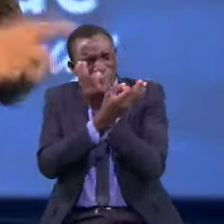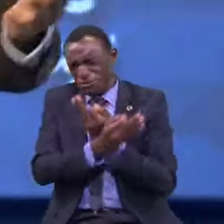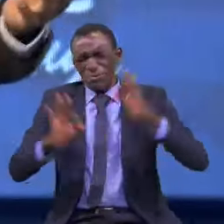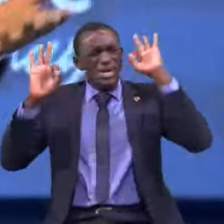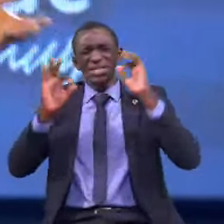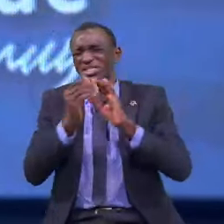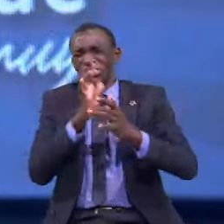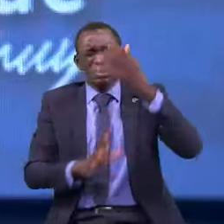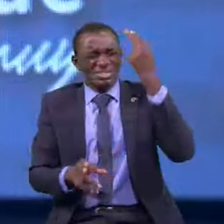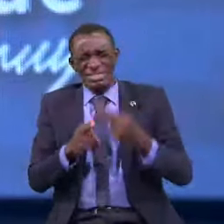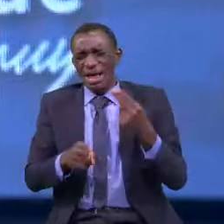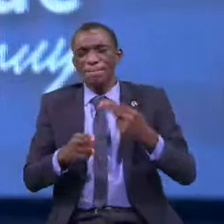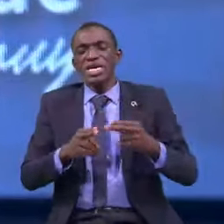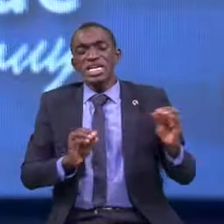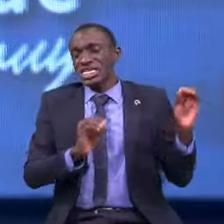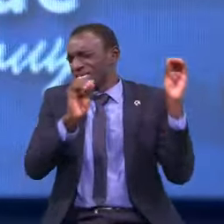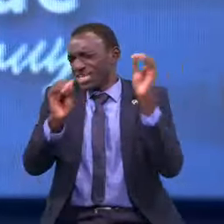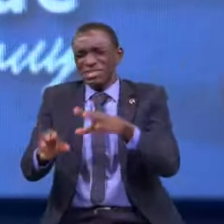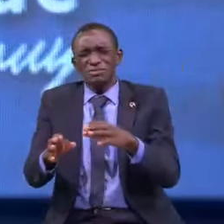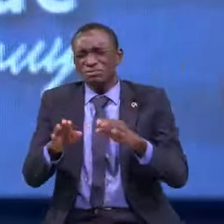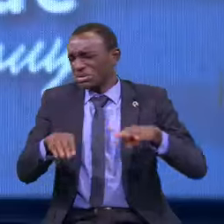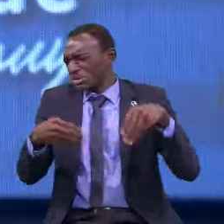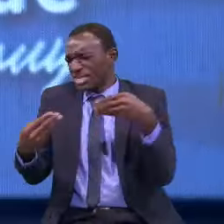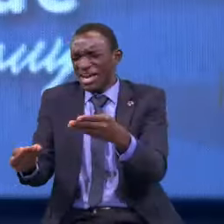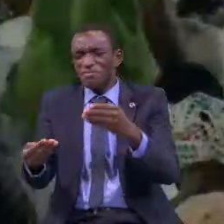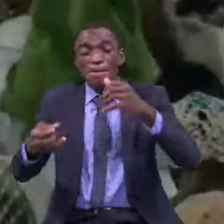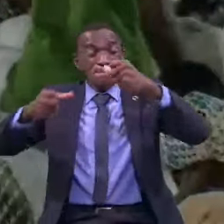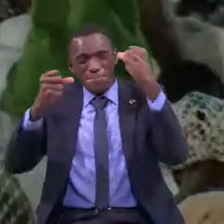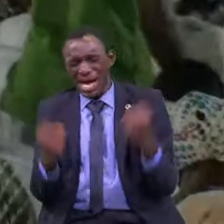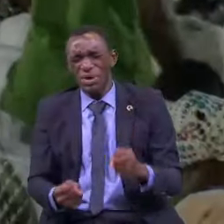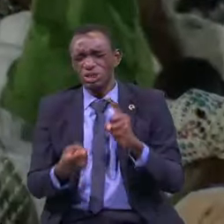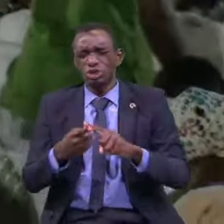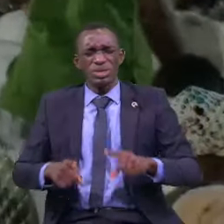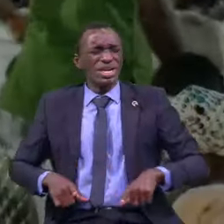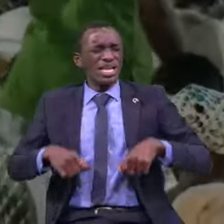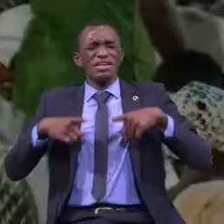the power to go and live in newness of life.